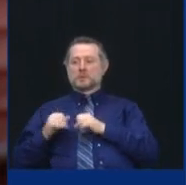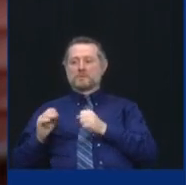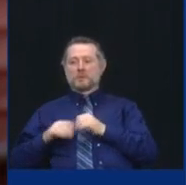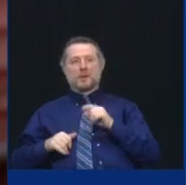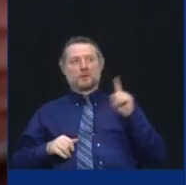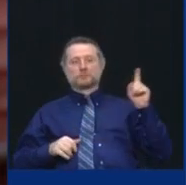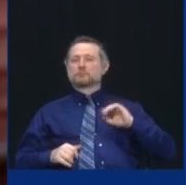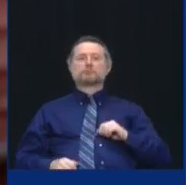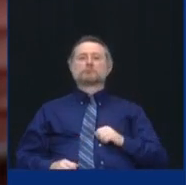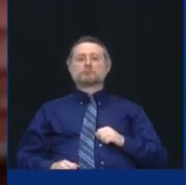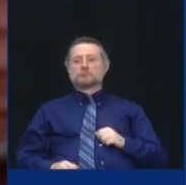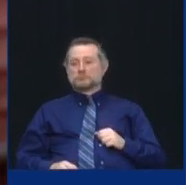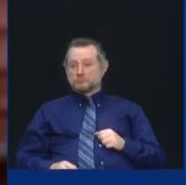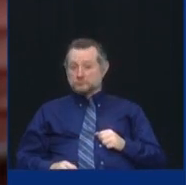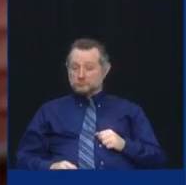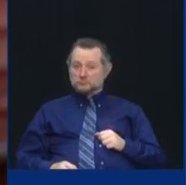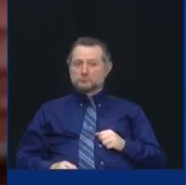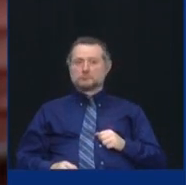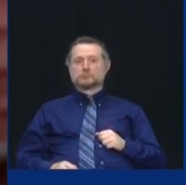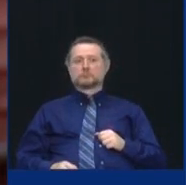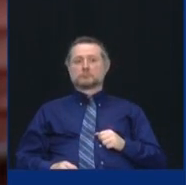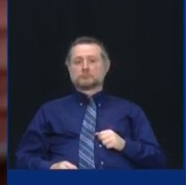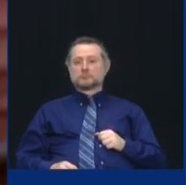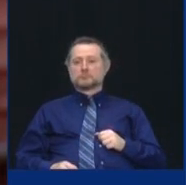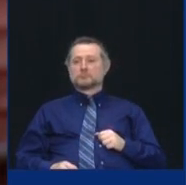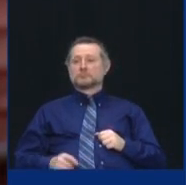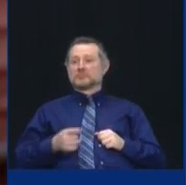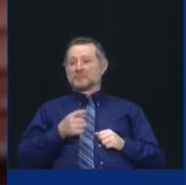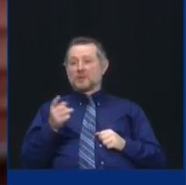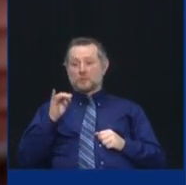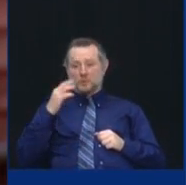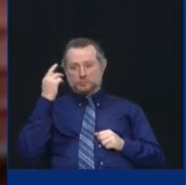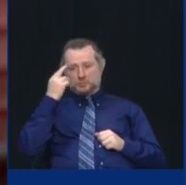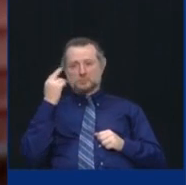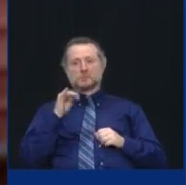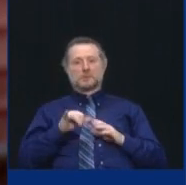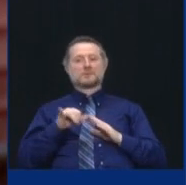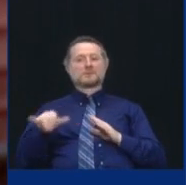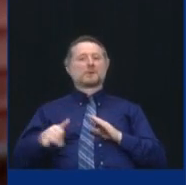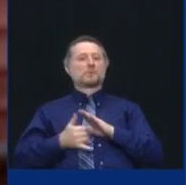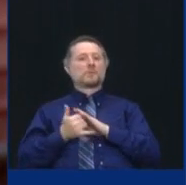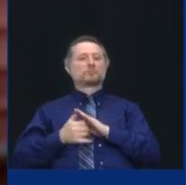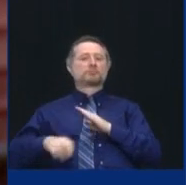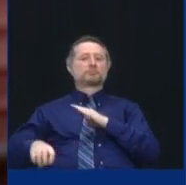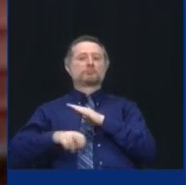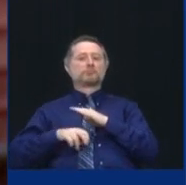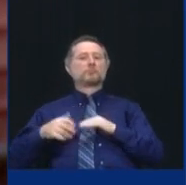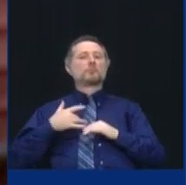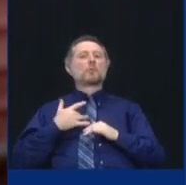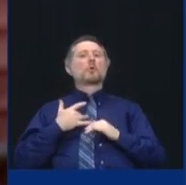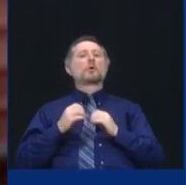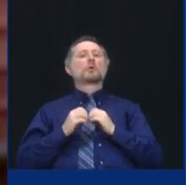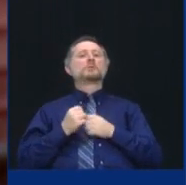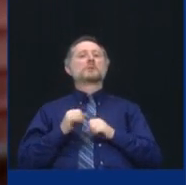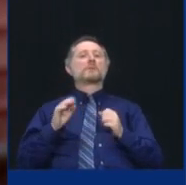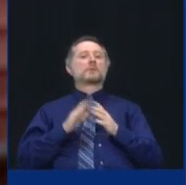conversations. There's a certain amount of rationality. The subways are safer than a